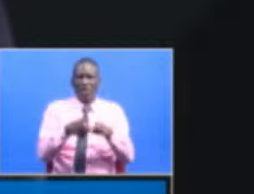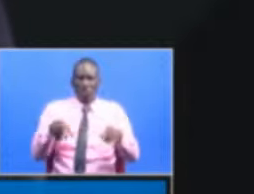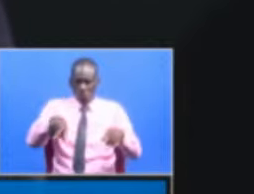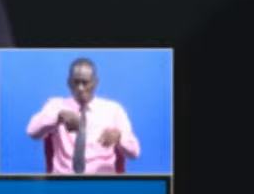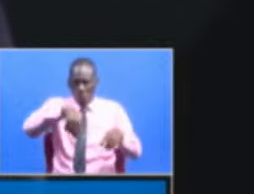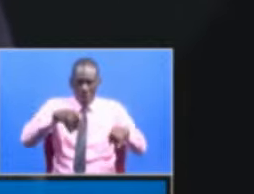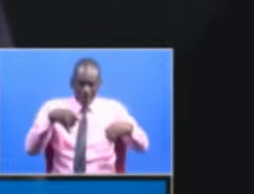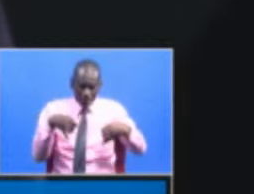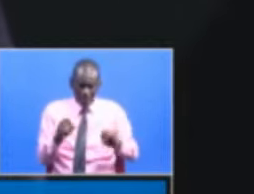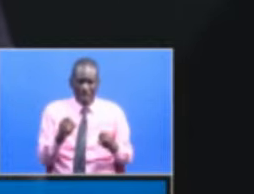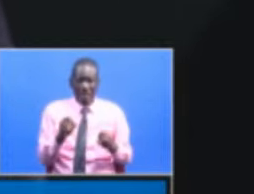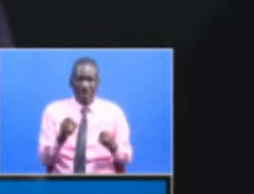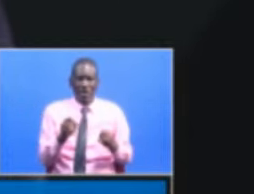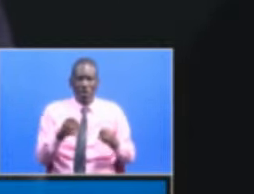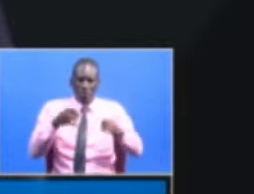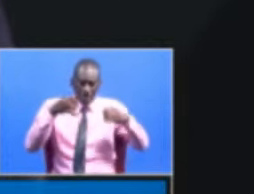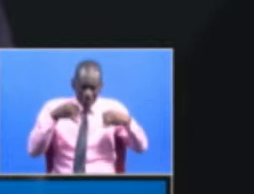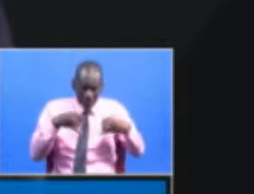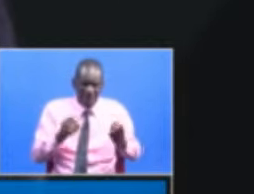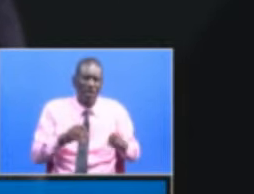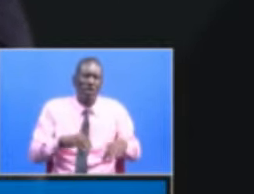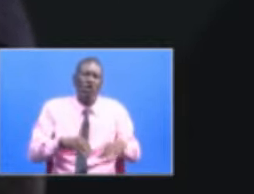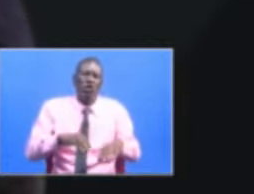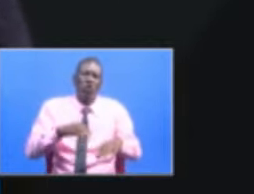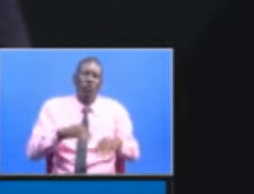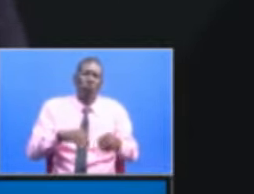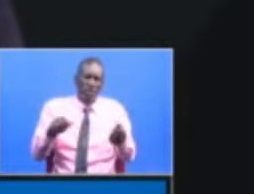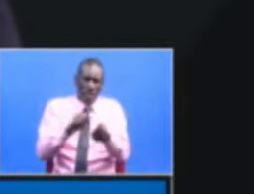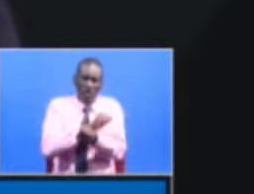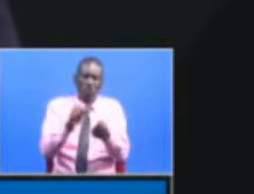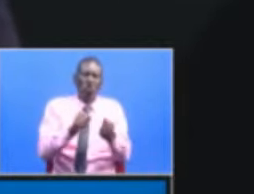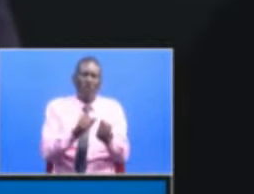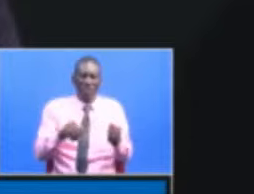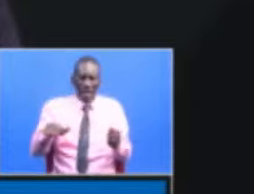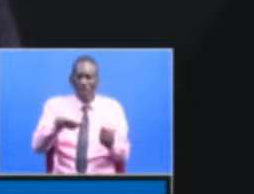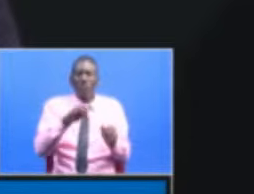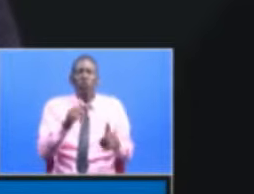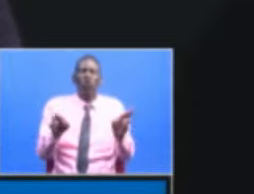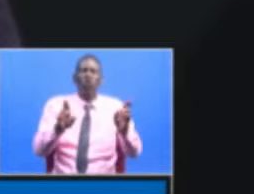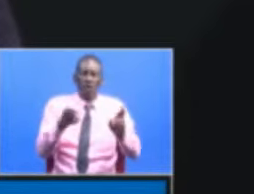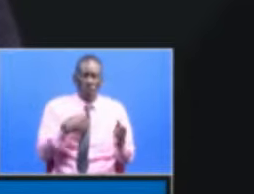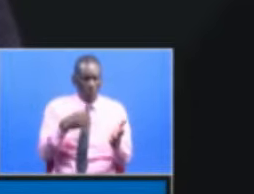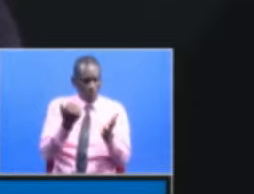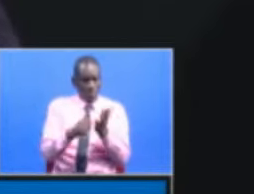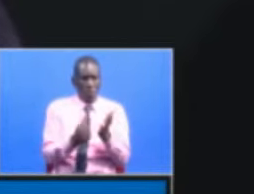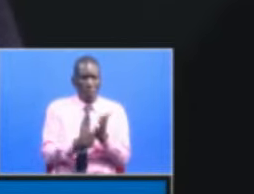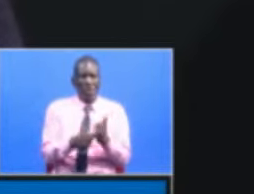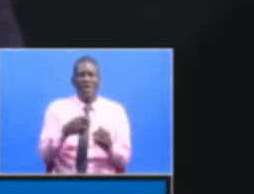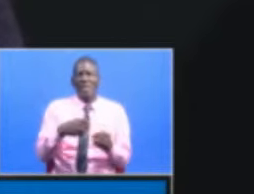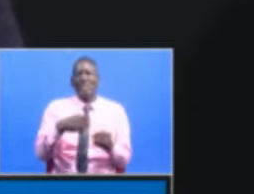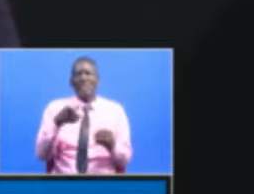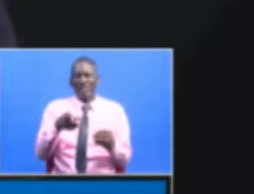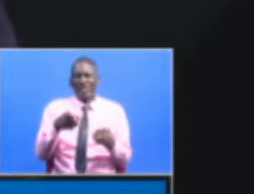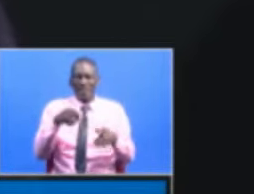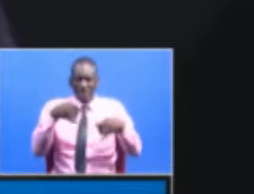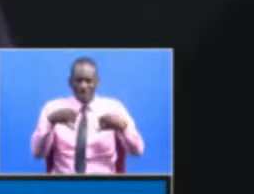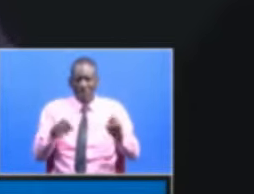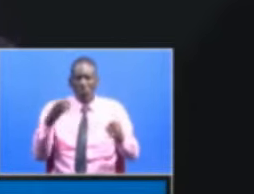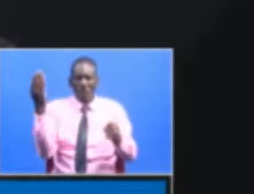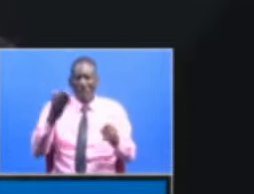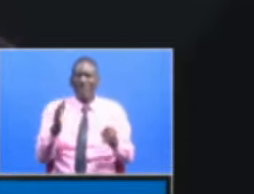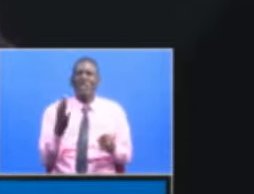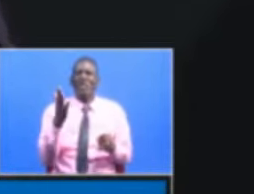the hole that we're in already too deep. Mm. And this desertification also increases as a result